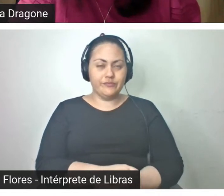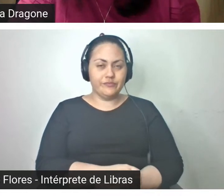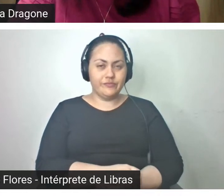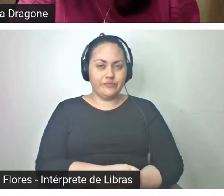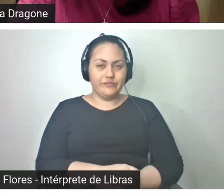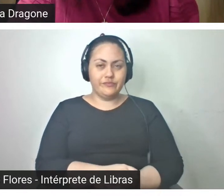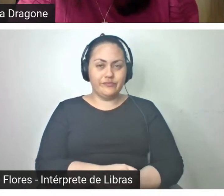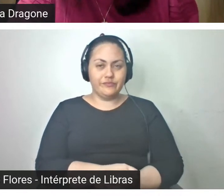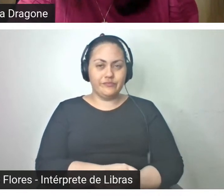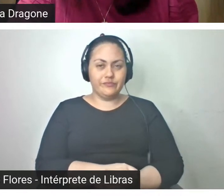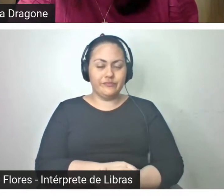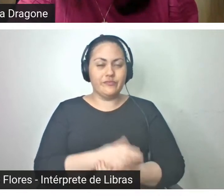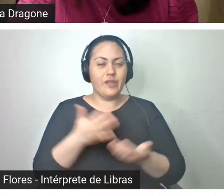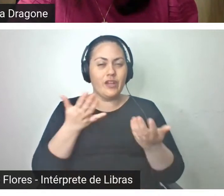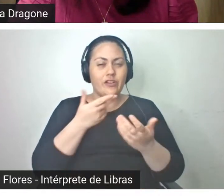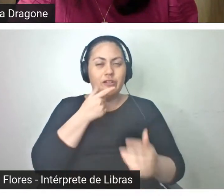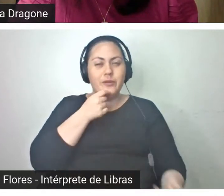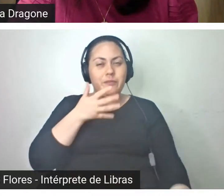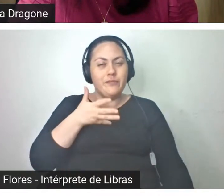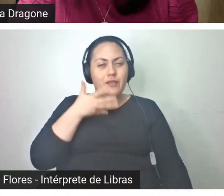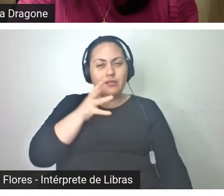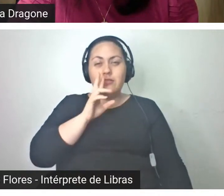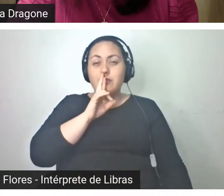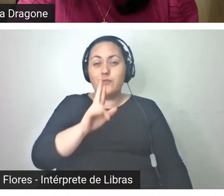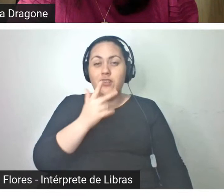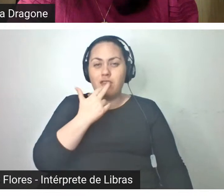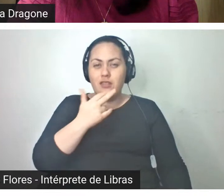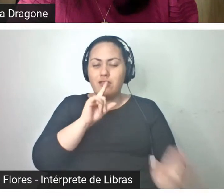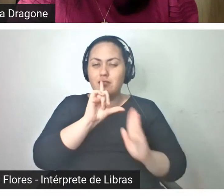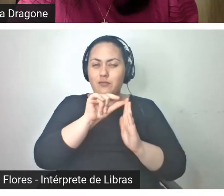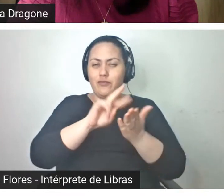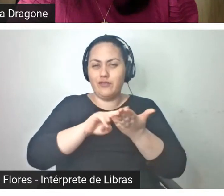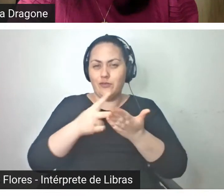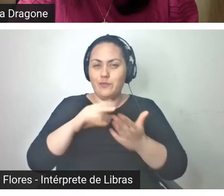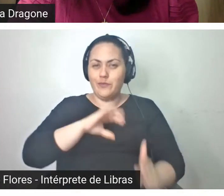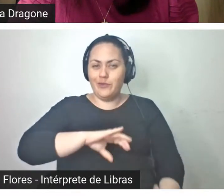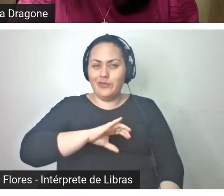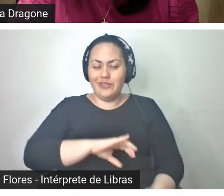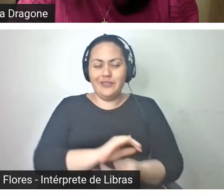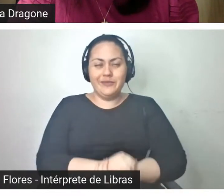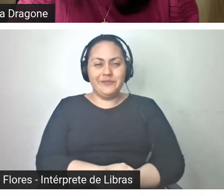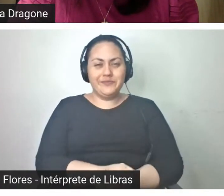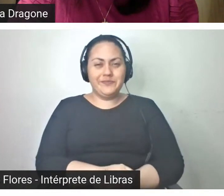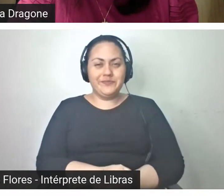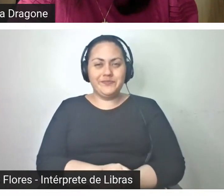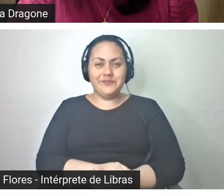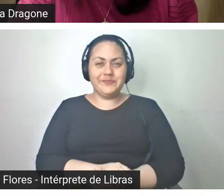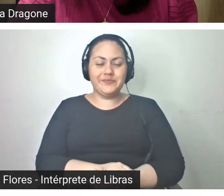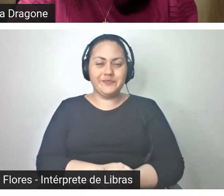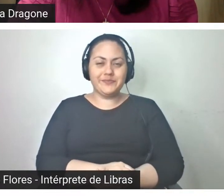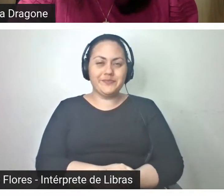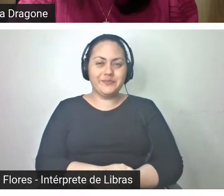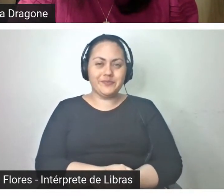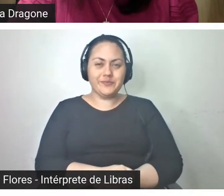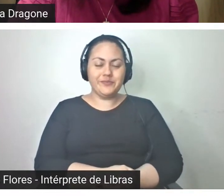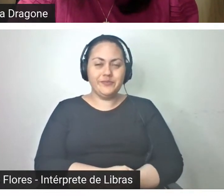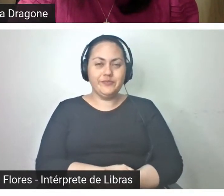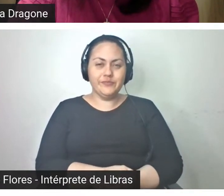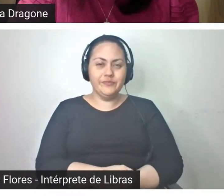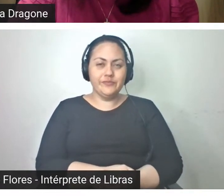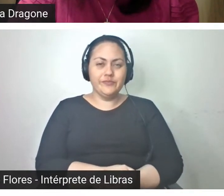Just to address the question, in the United States, again, one of the features of